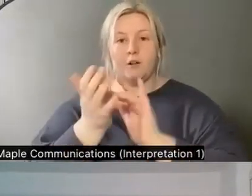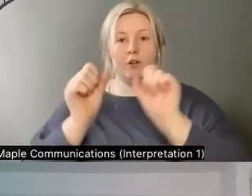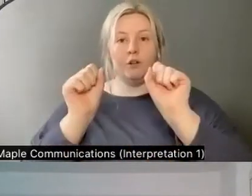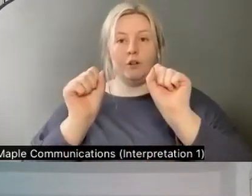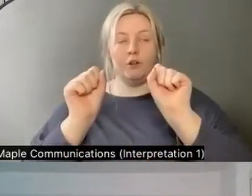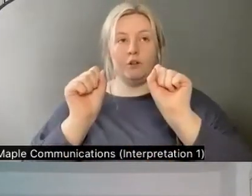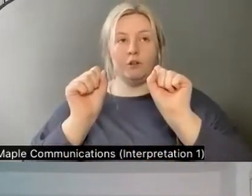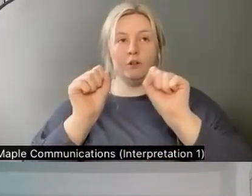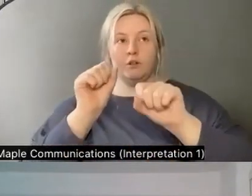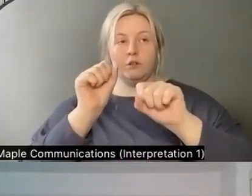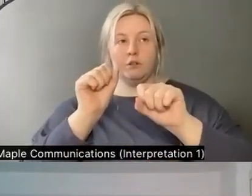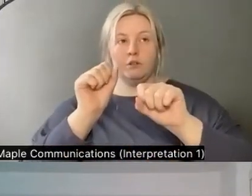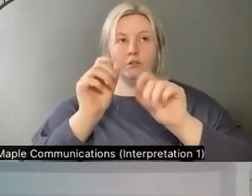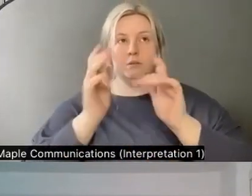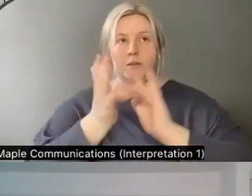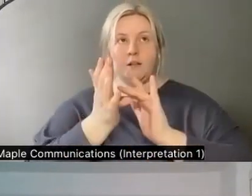other.